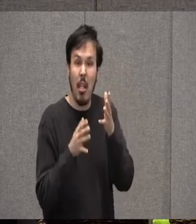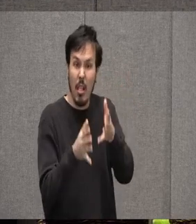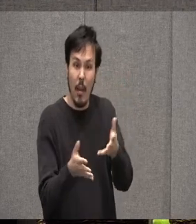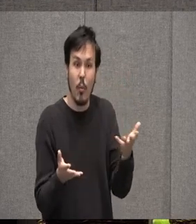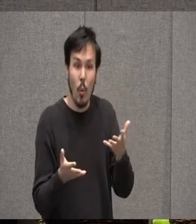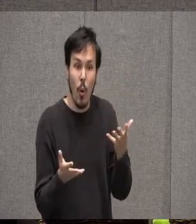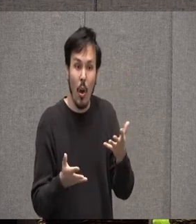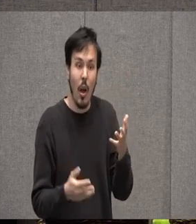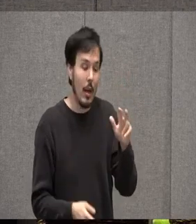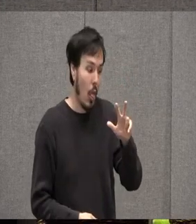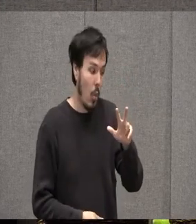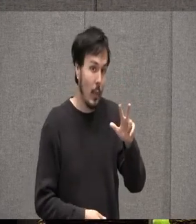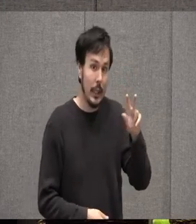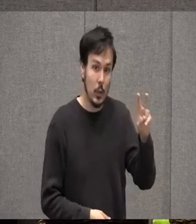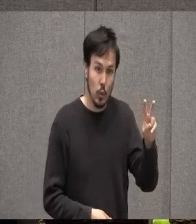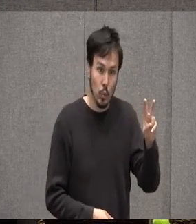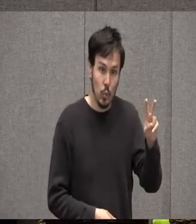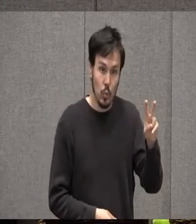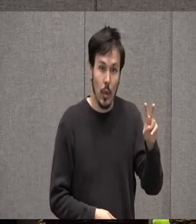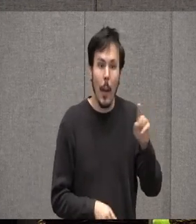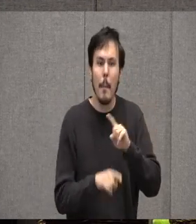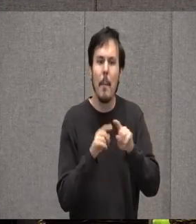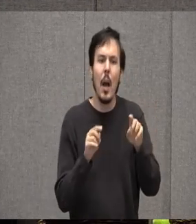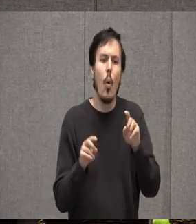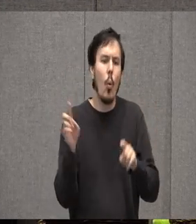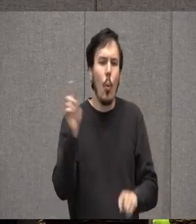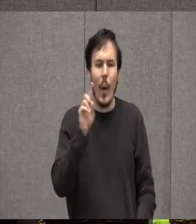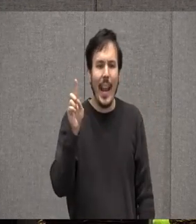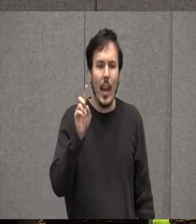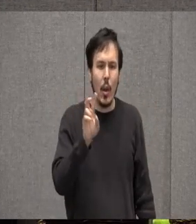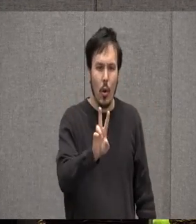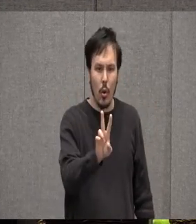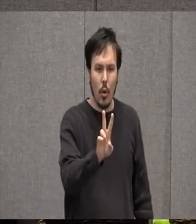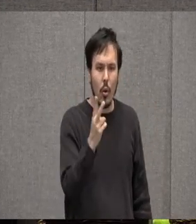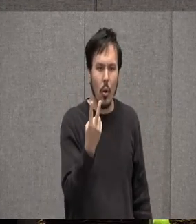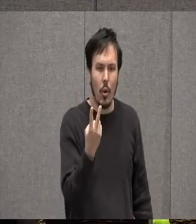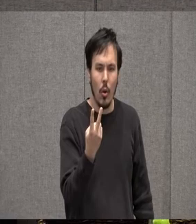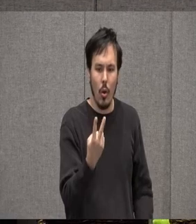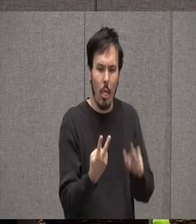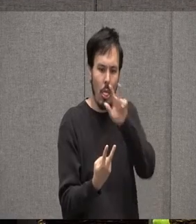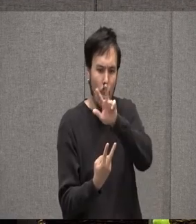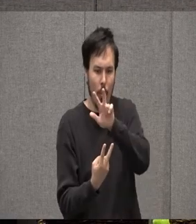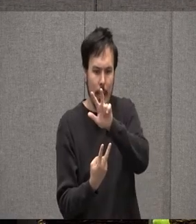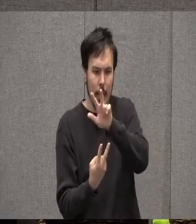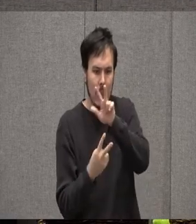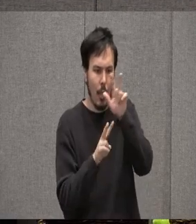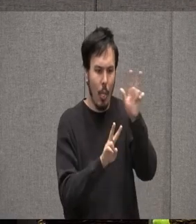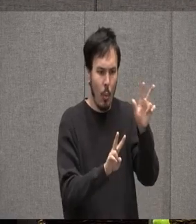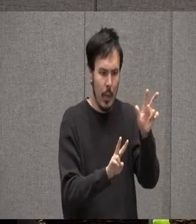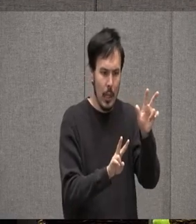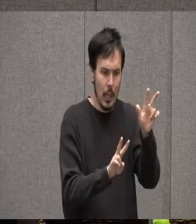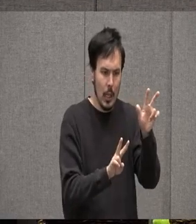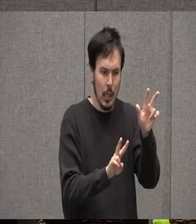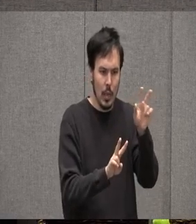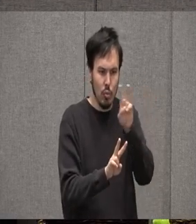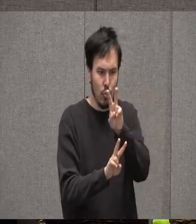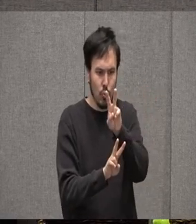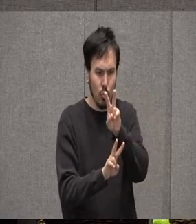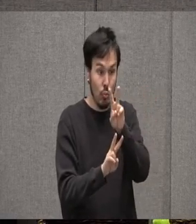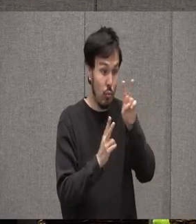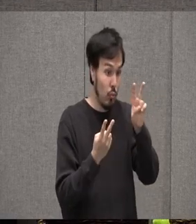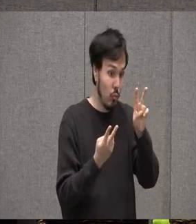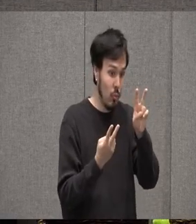two. But I've got to figure out which configuration to put them in. And I'm not really quite sure what to do on